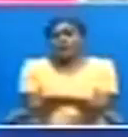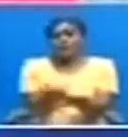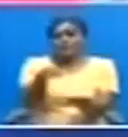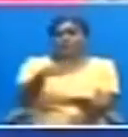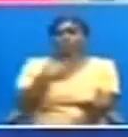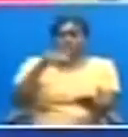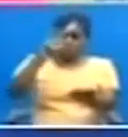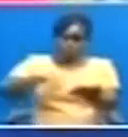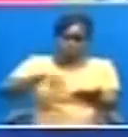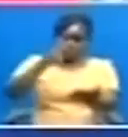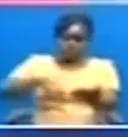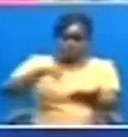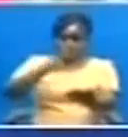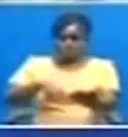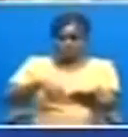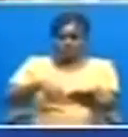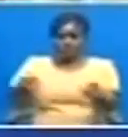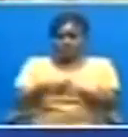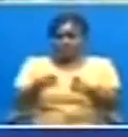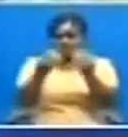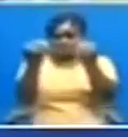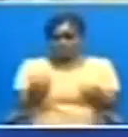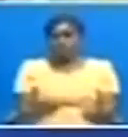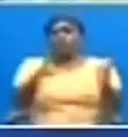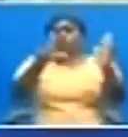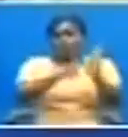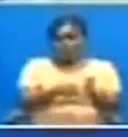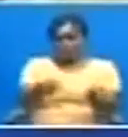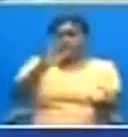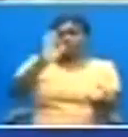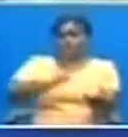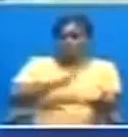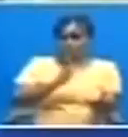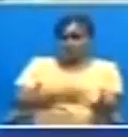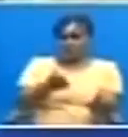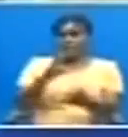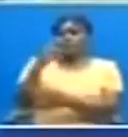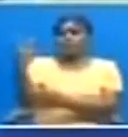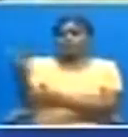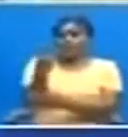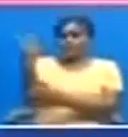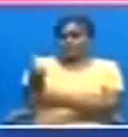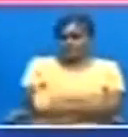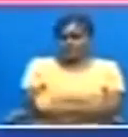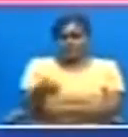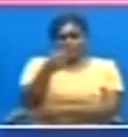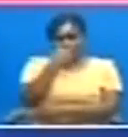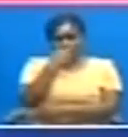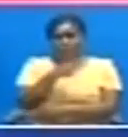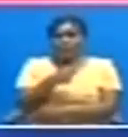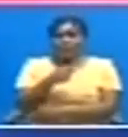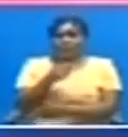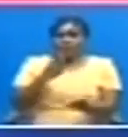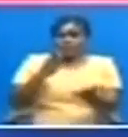able to scrutinize it. As is required by law. Those are remarks that were made on Wednesday here in Dar es Salaam. Bila